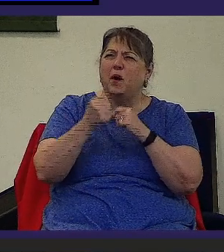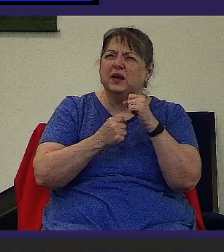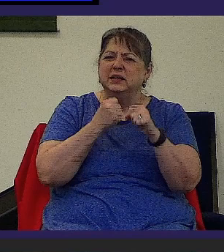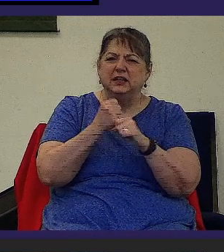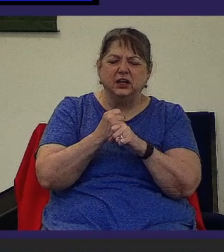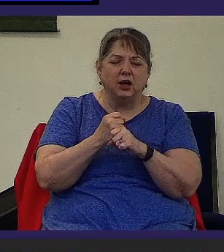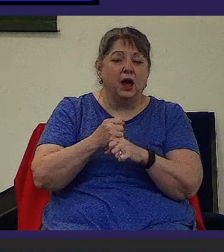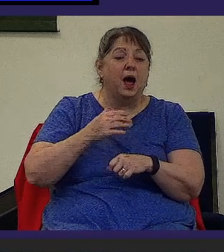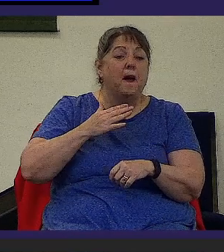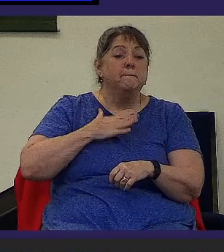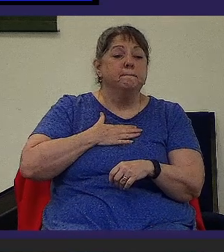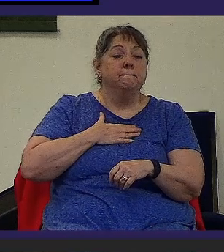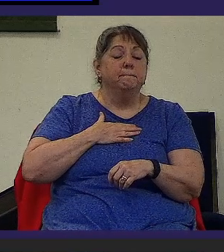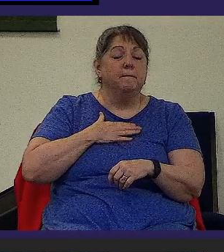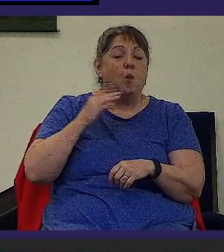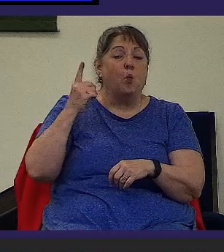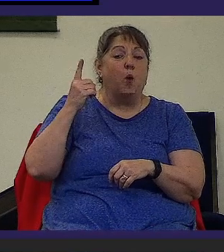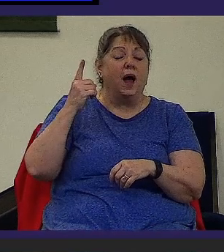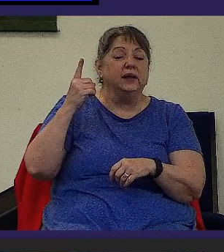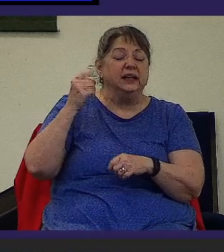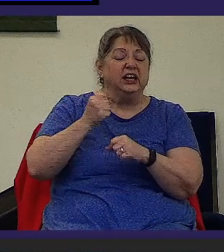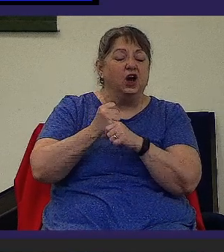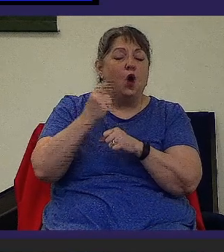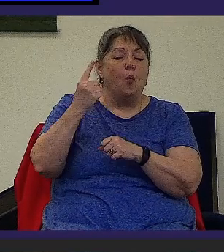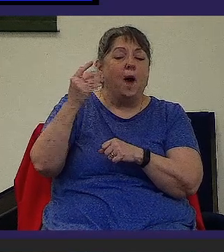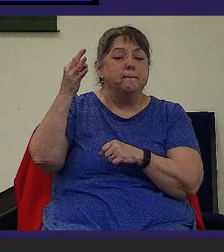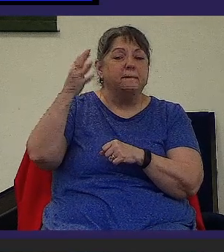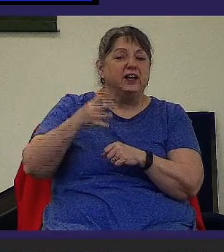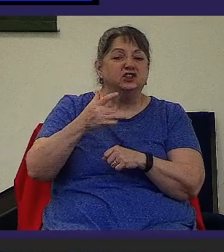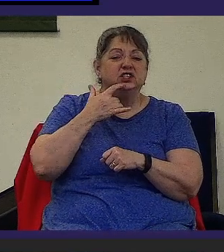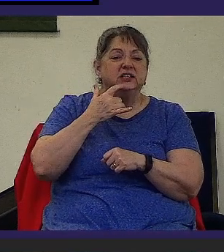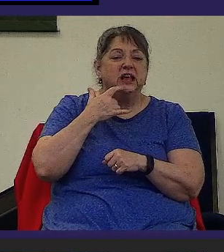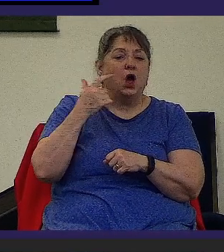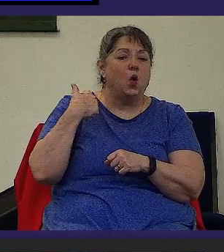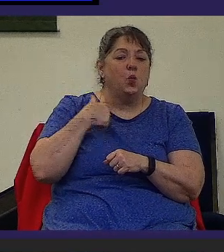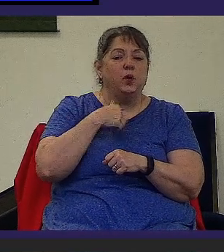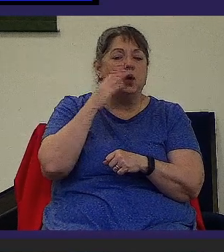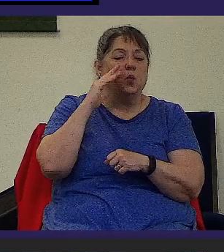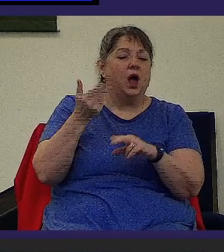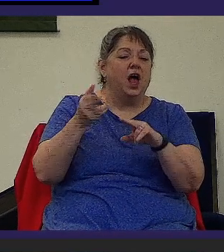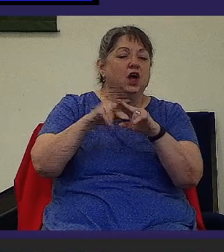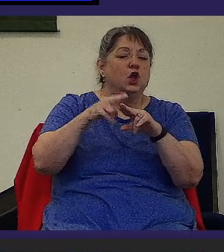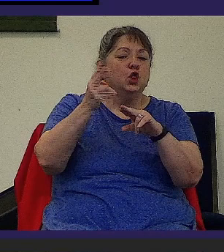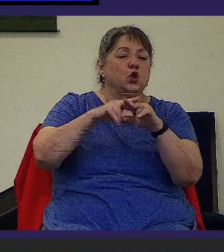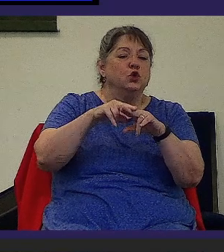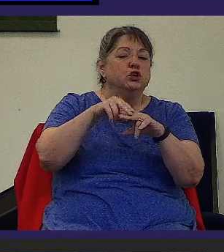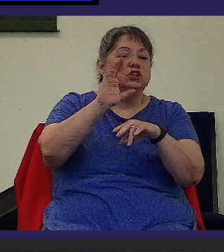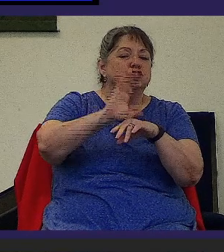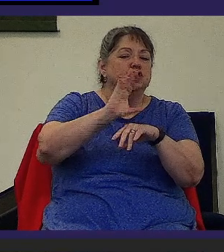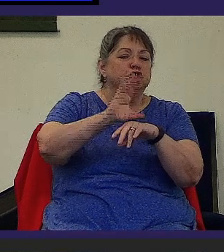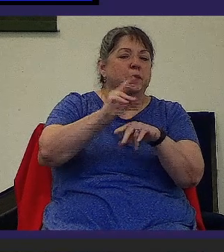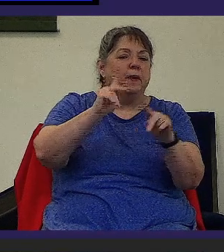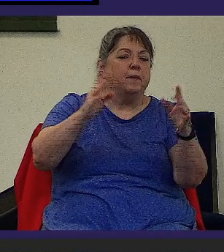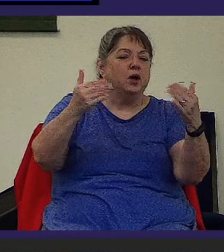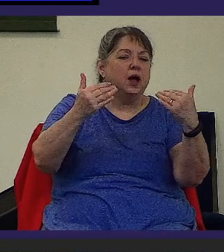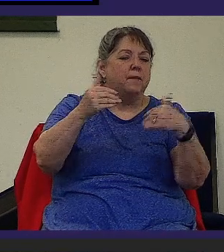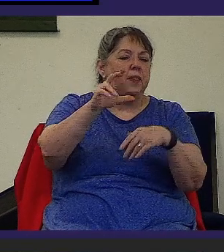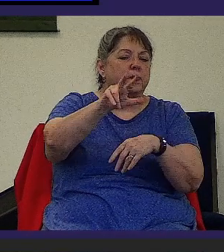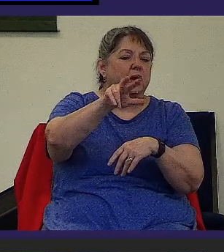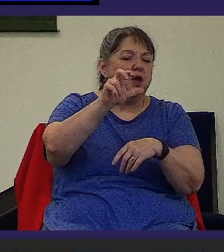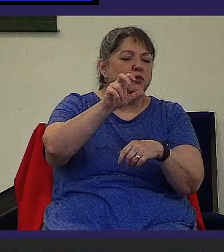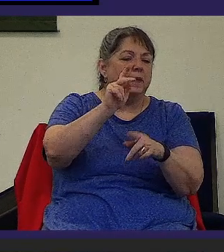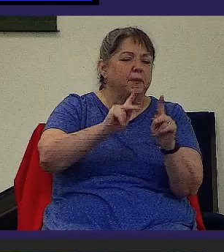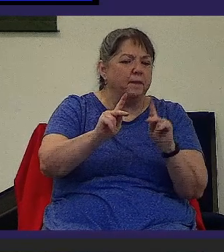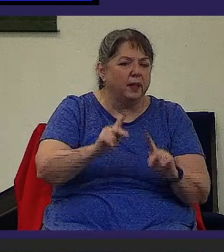this year my goal is to increase our church membership to 300 people what a